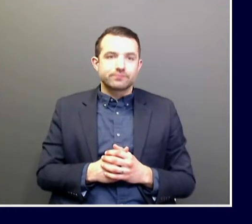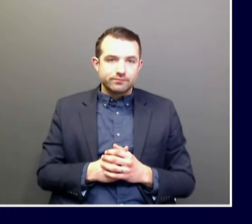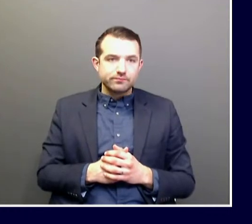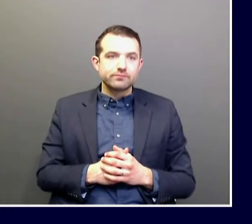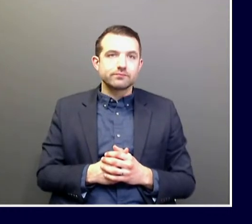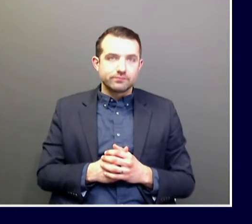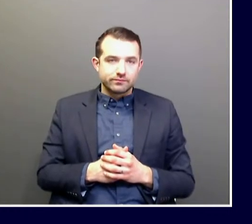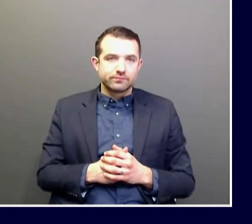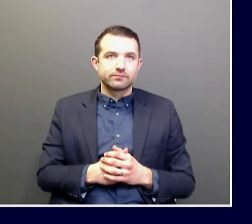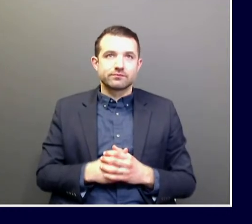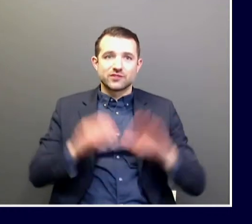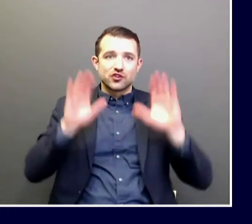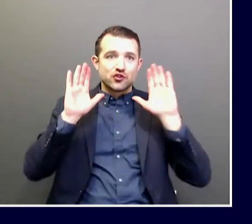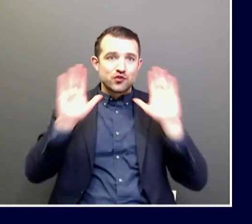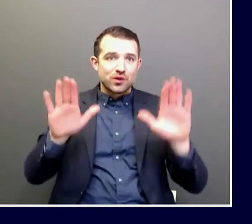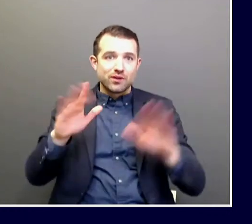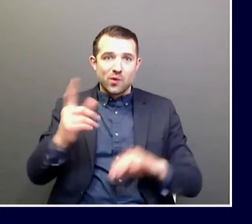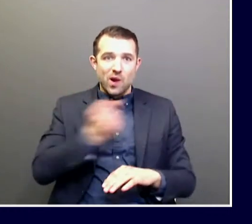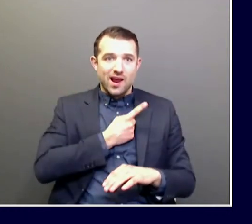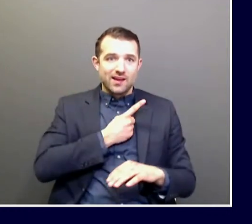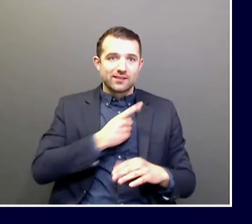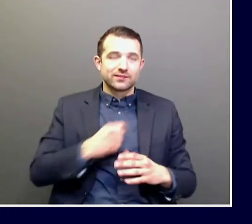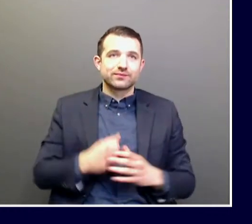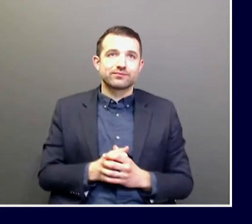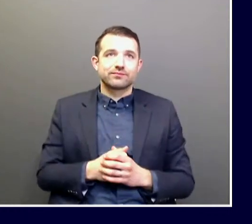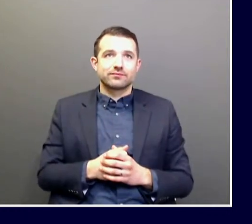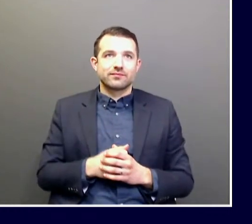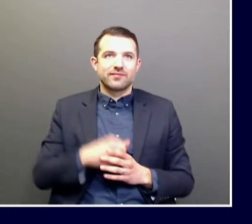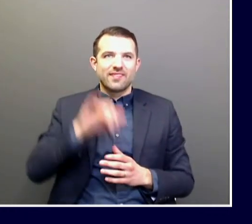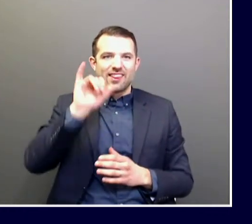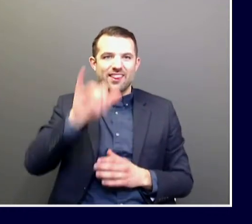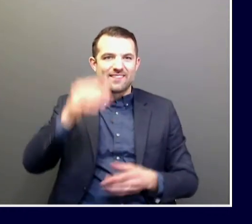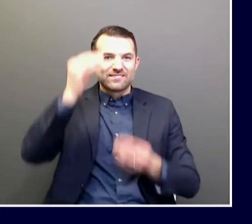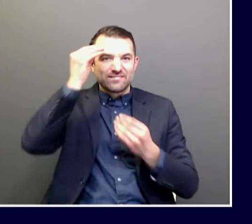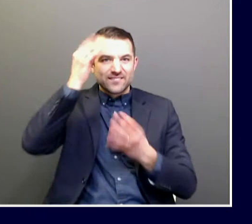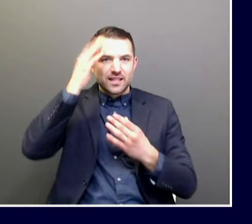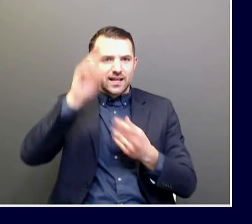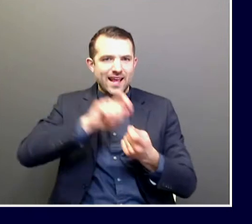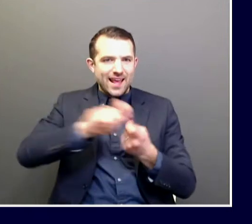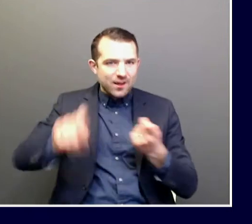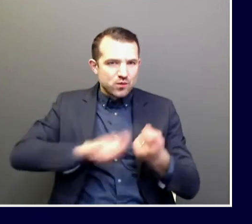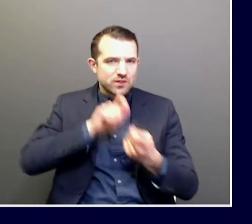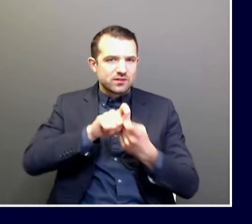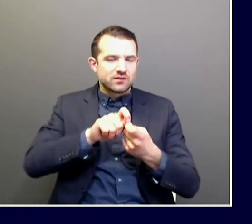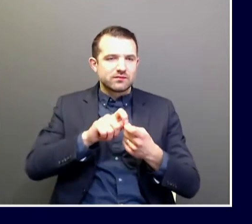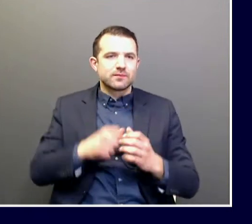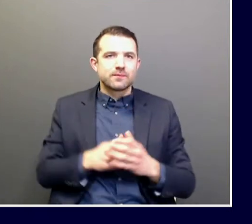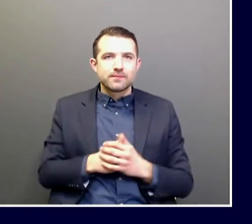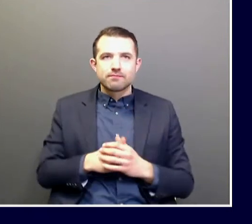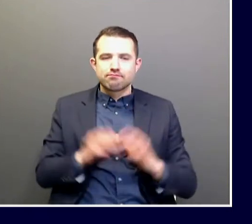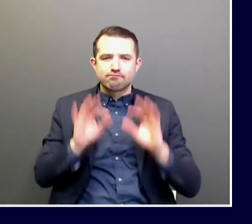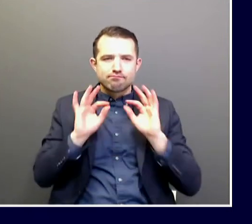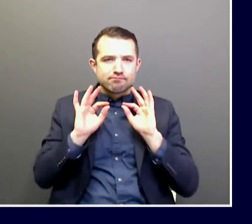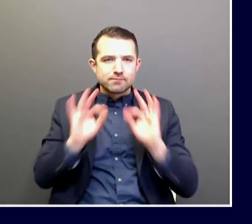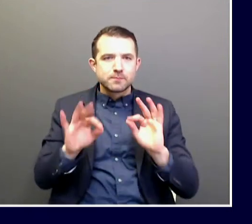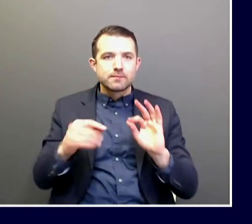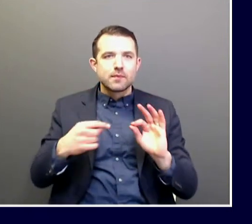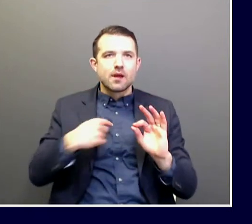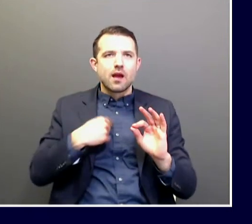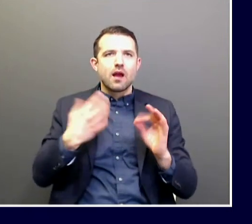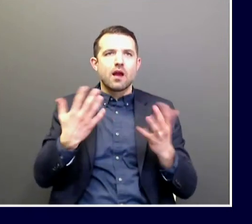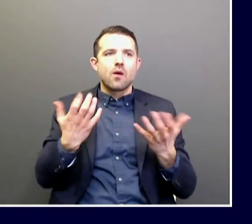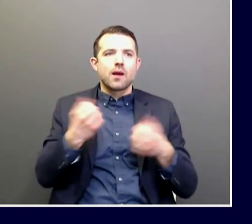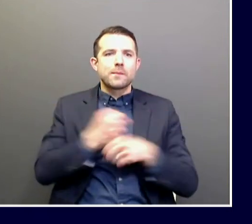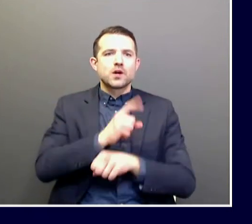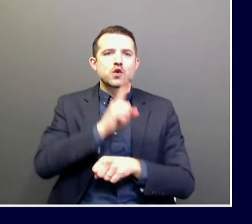Great question, Chris. And you've captured the data accurately. Let me start by noting that the vaccinations and